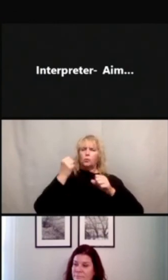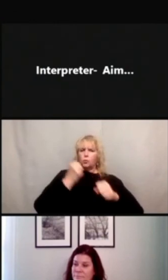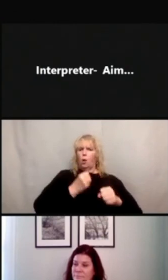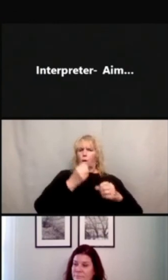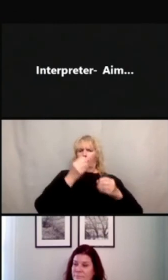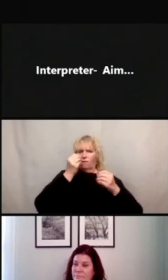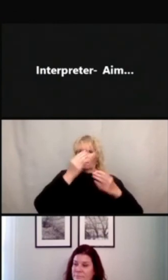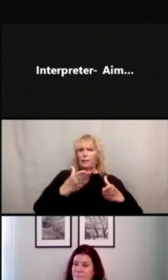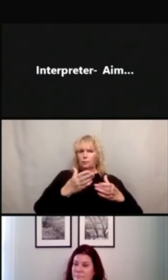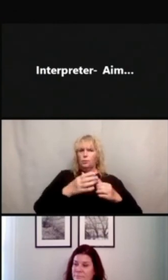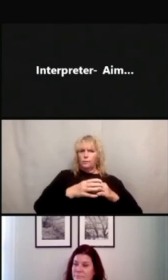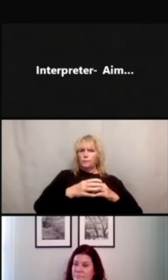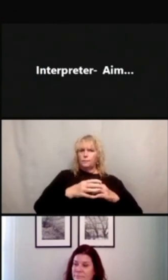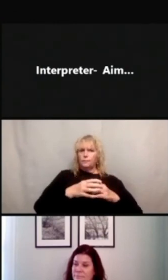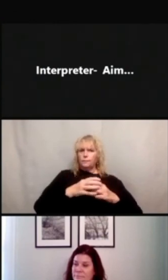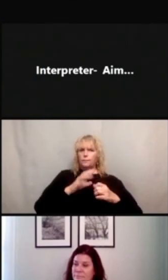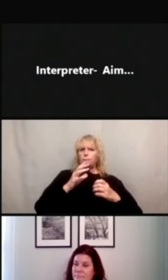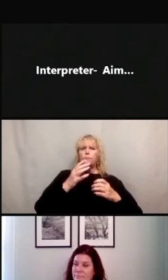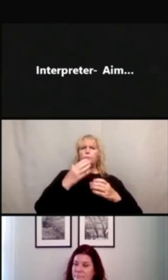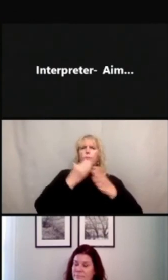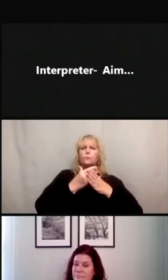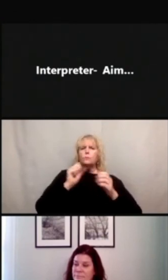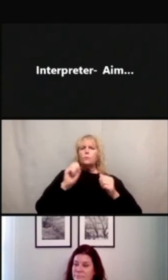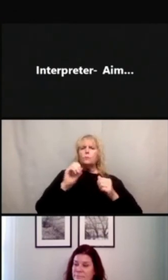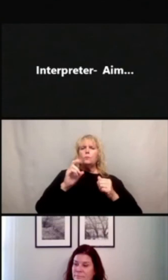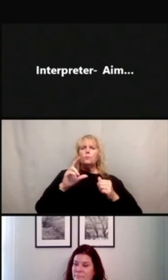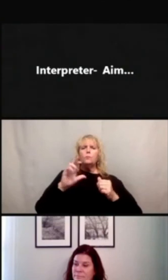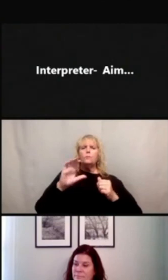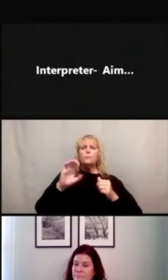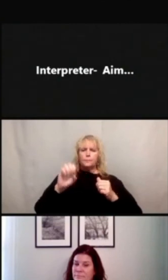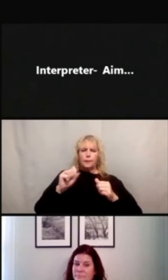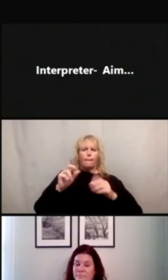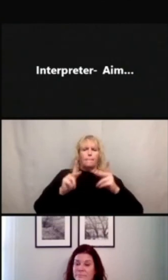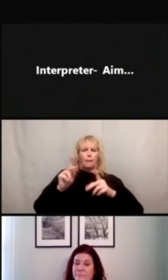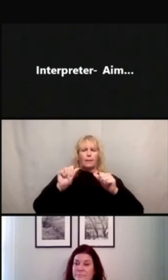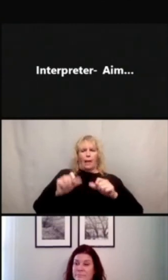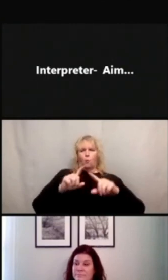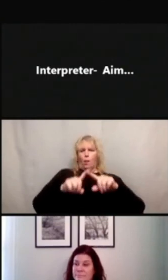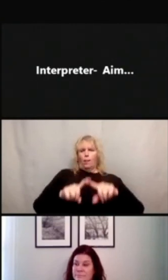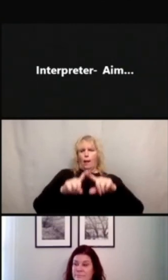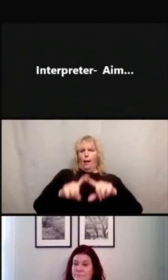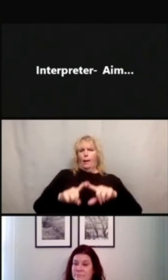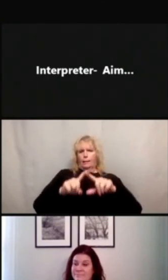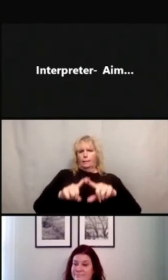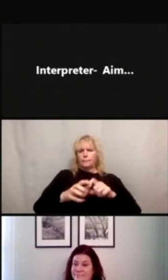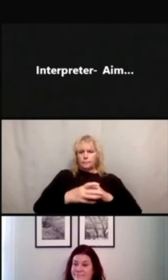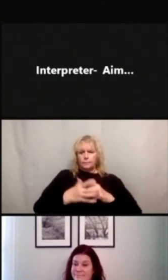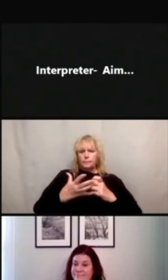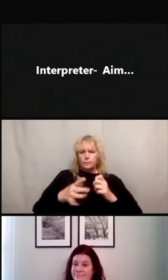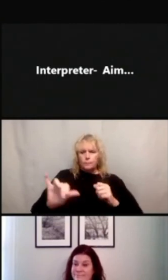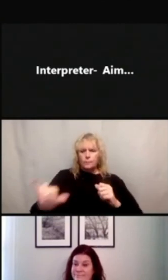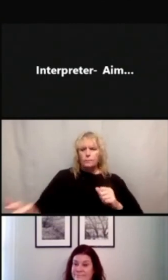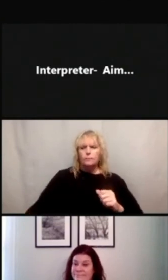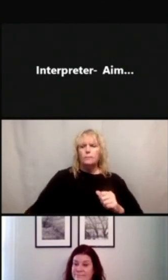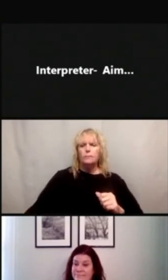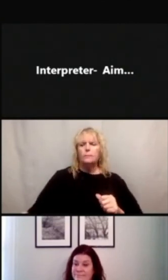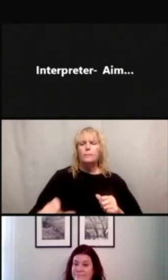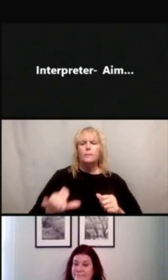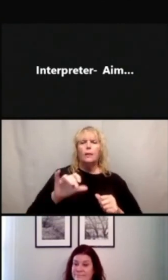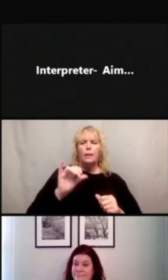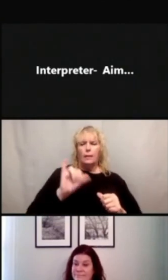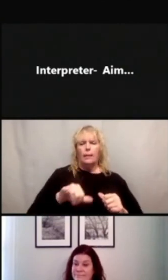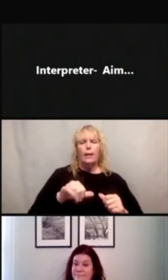information that in sources that people can rely on. So, that's sort of speaking to the